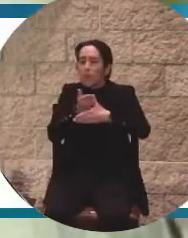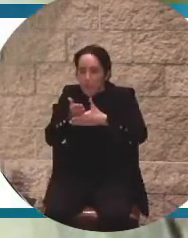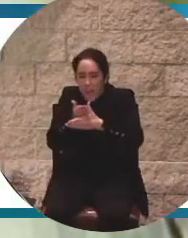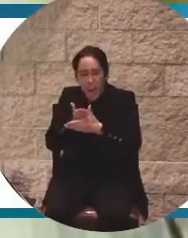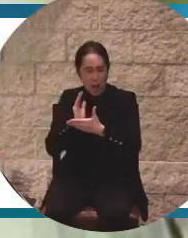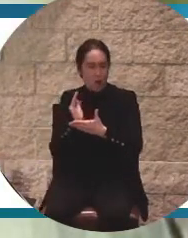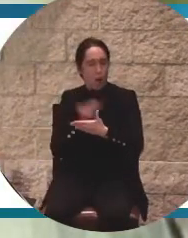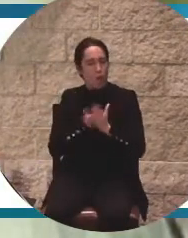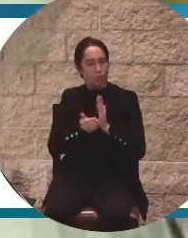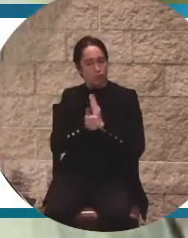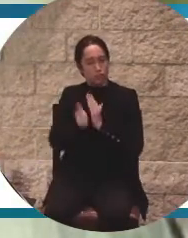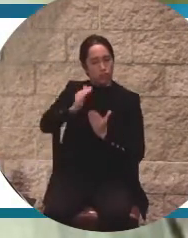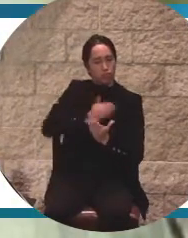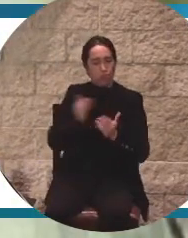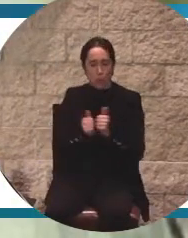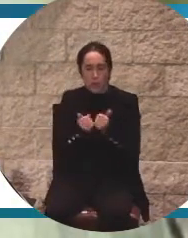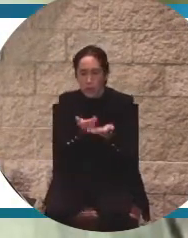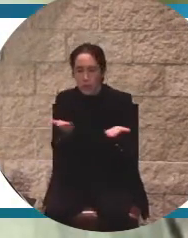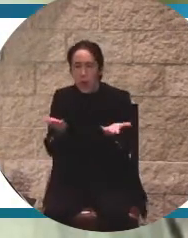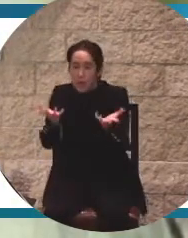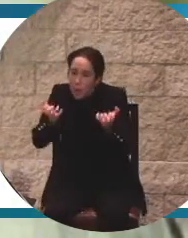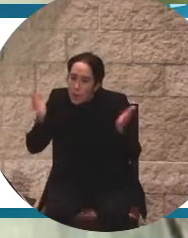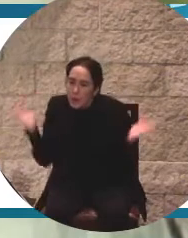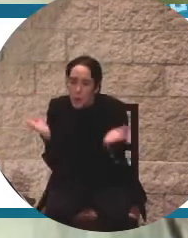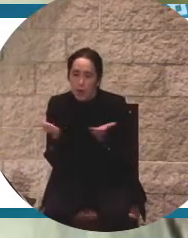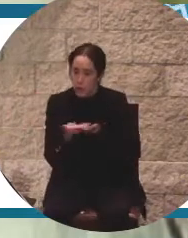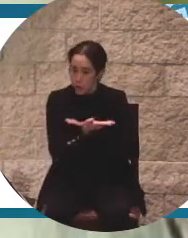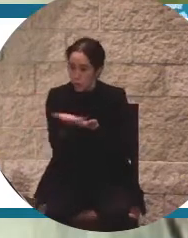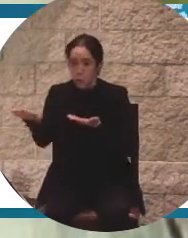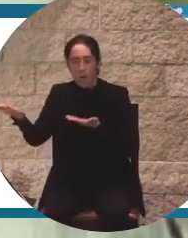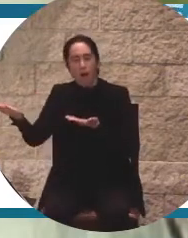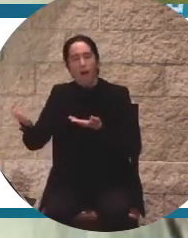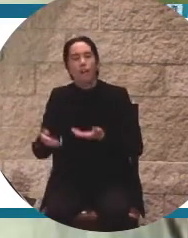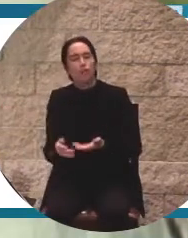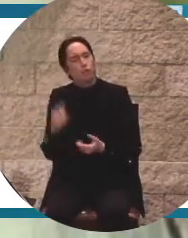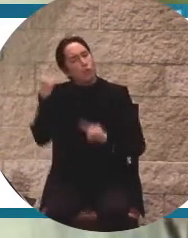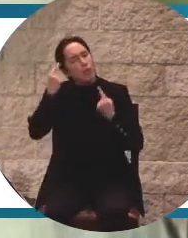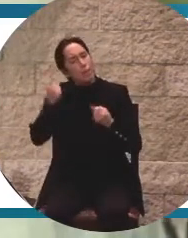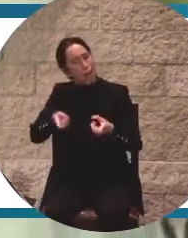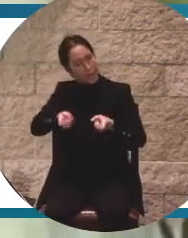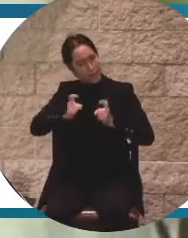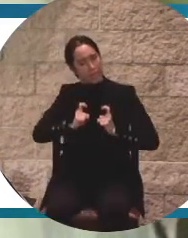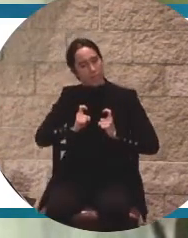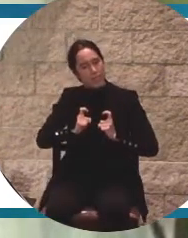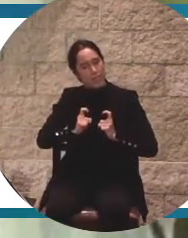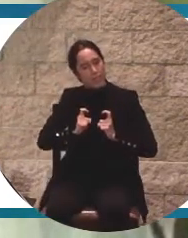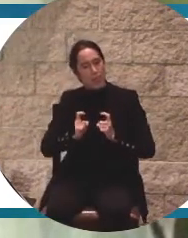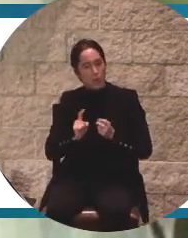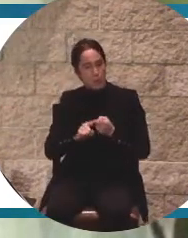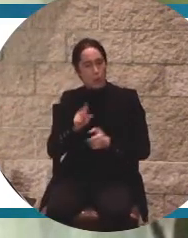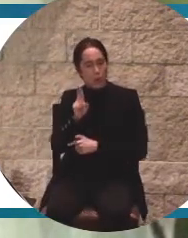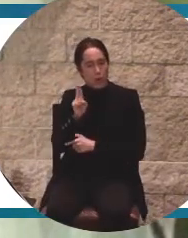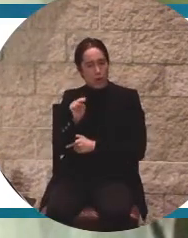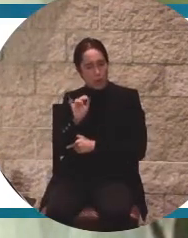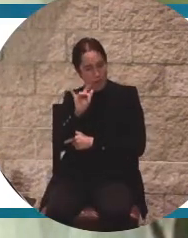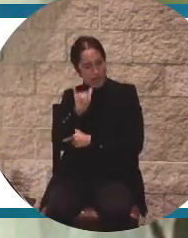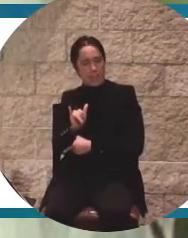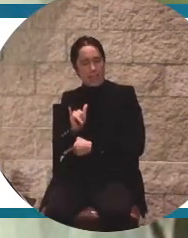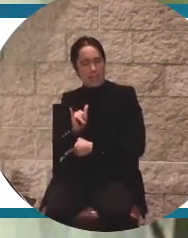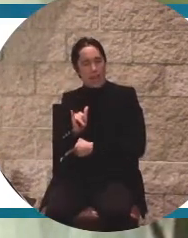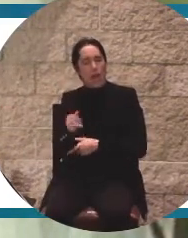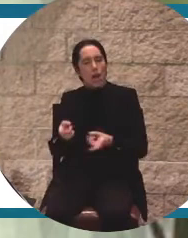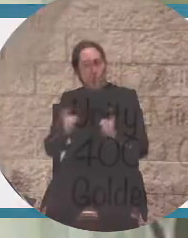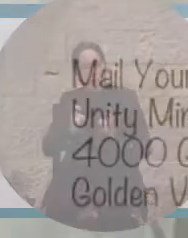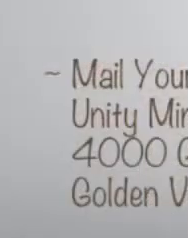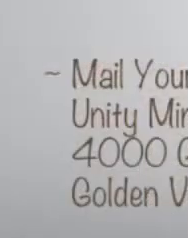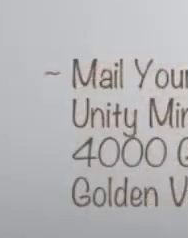giving, even today and even now, to this church, Unity Church, giving to a place that feeds your soul, giving to